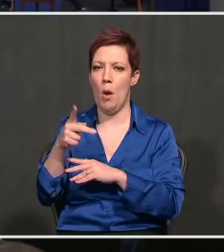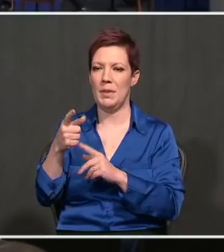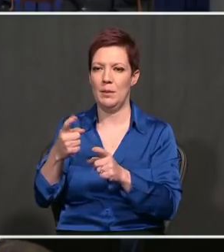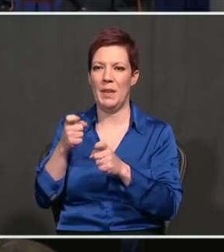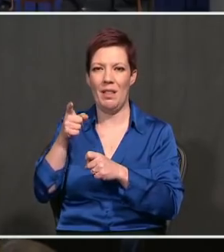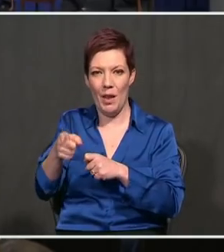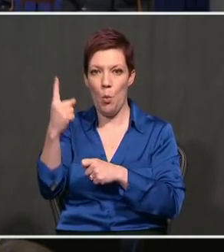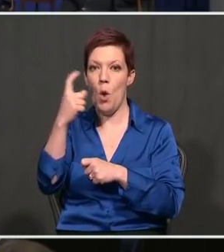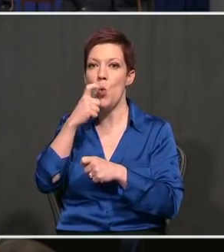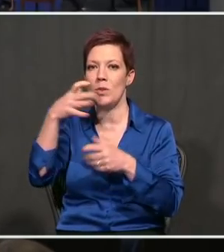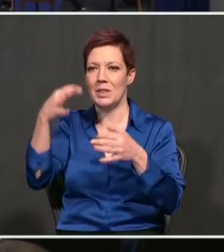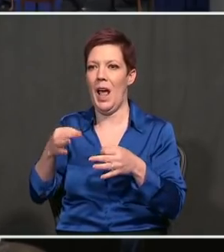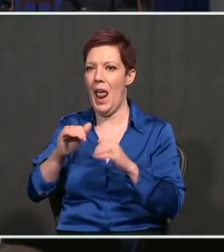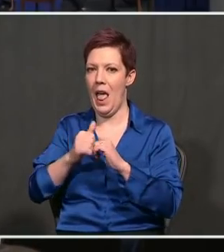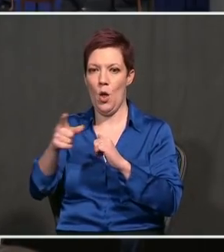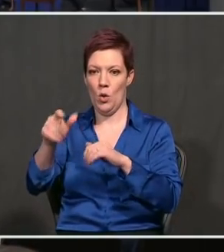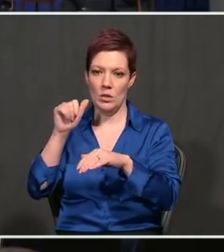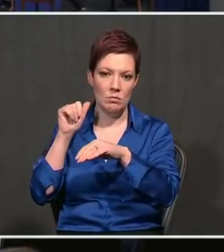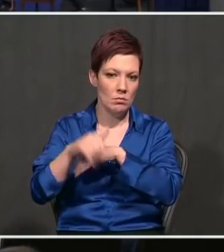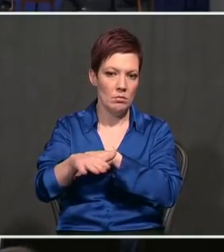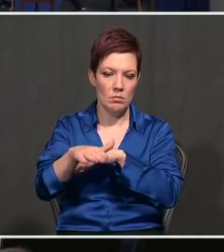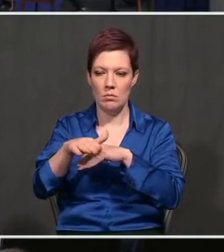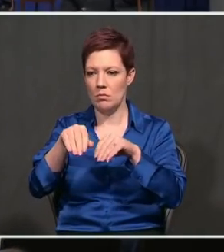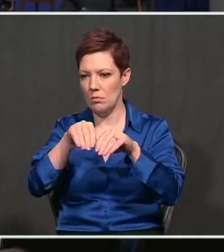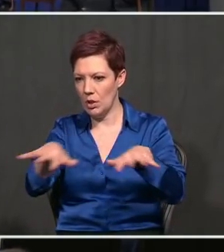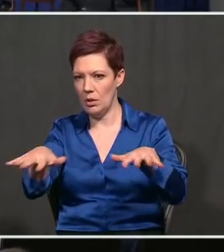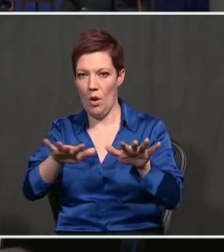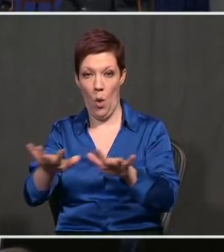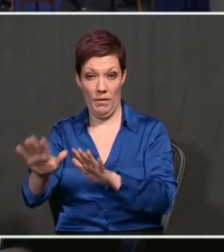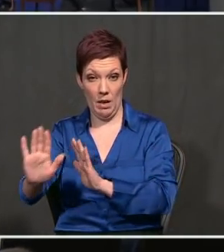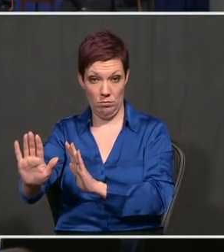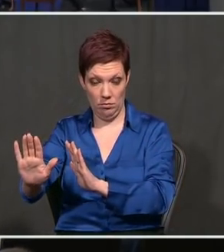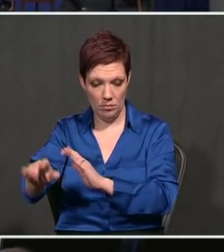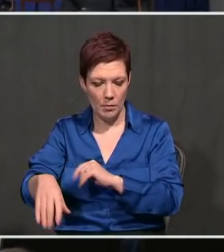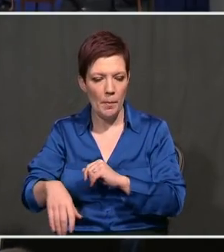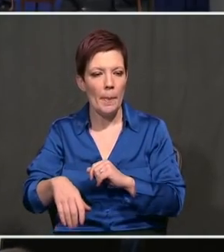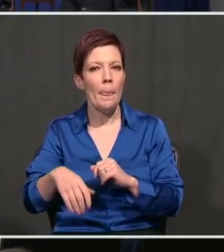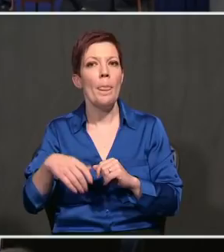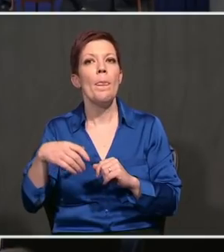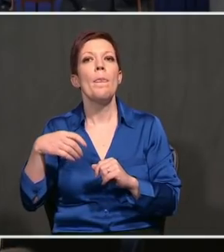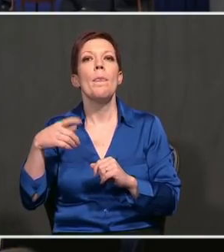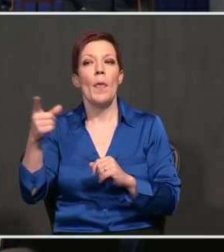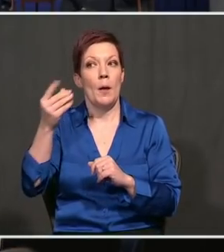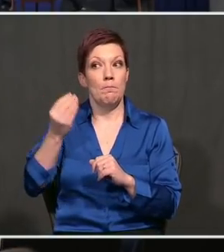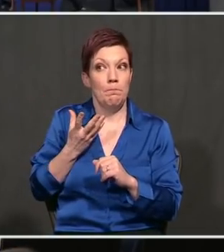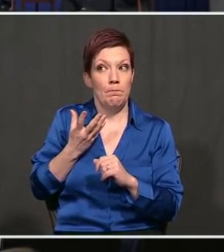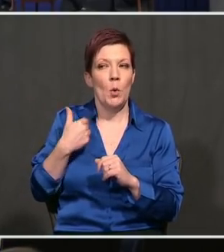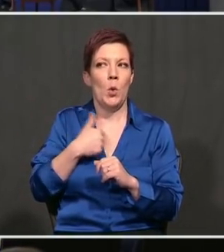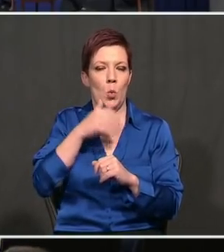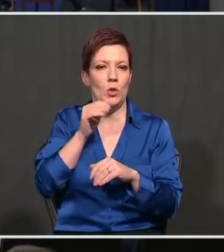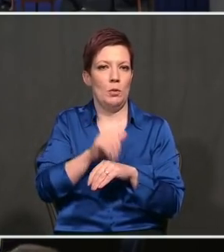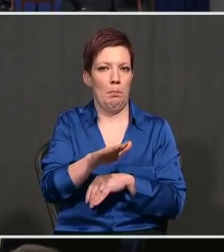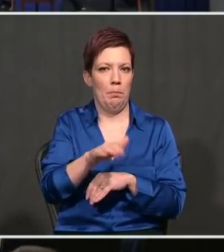heard 50,000 sites. This program is set up to sit, to ship to any number of sites. We can do hundreds of thousands of sites if